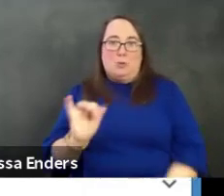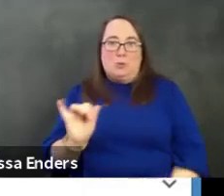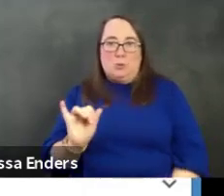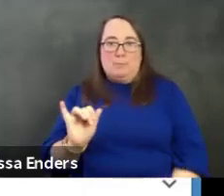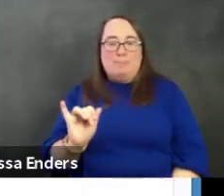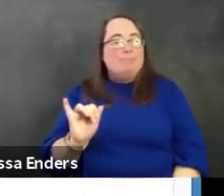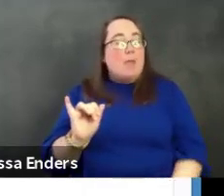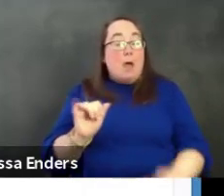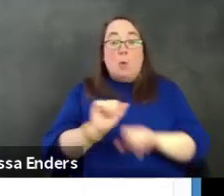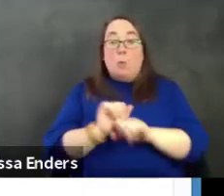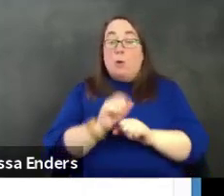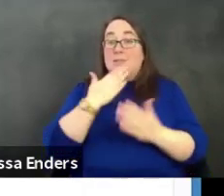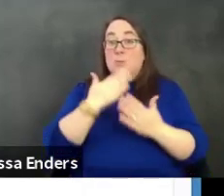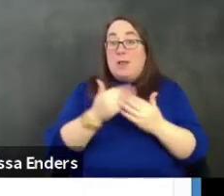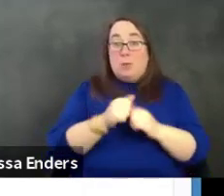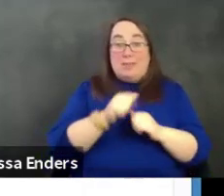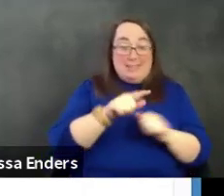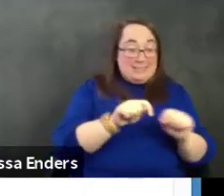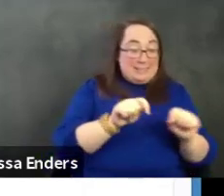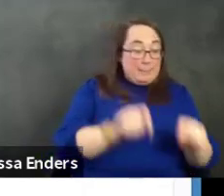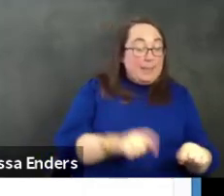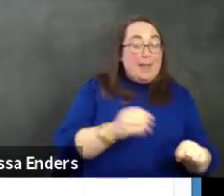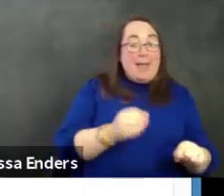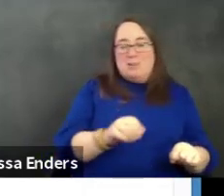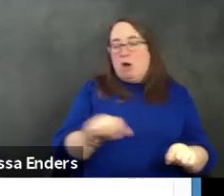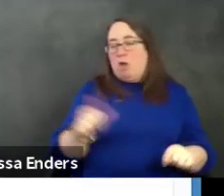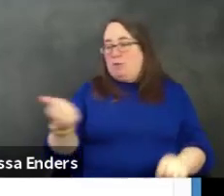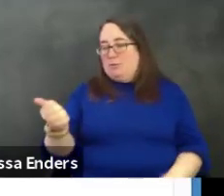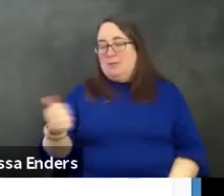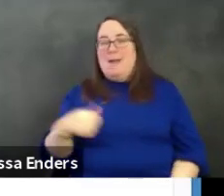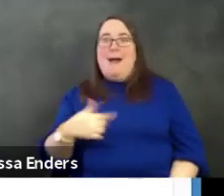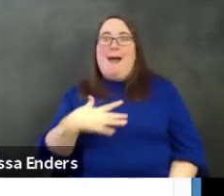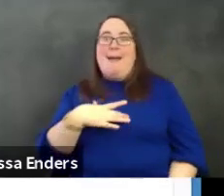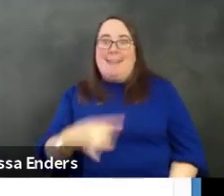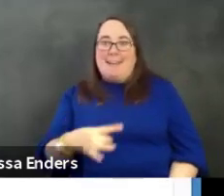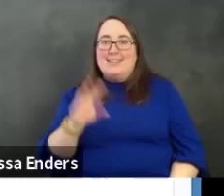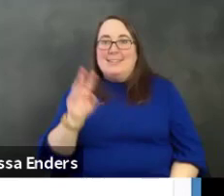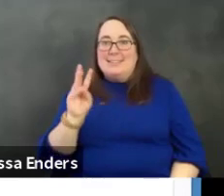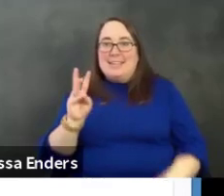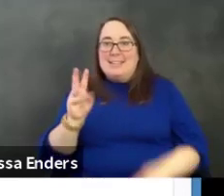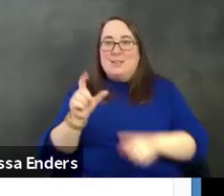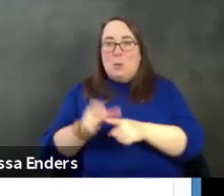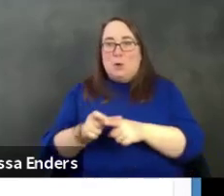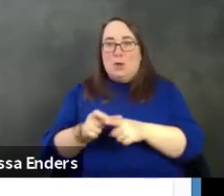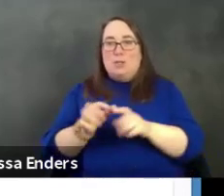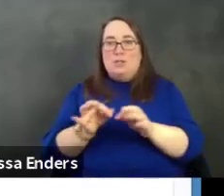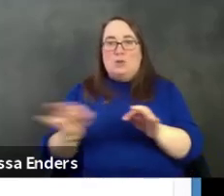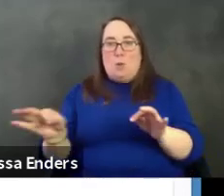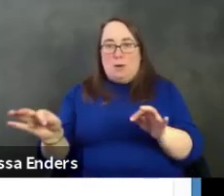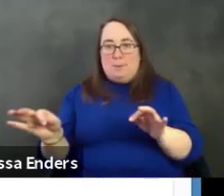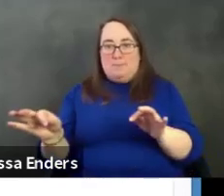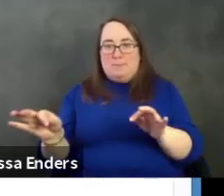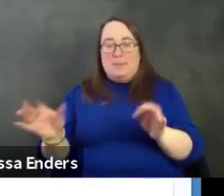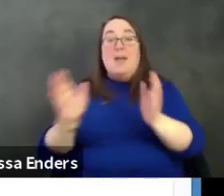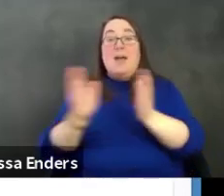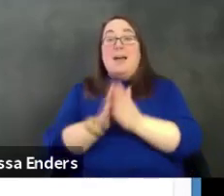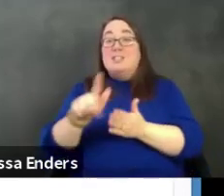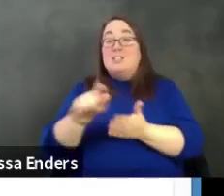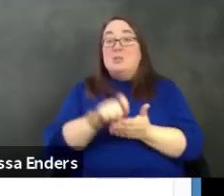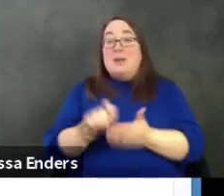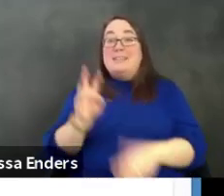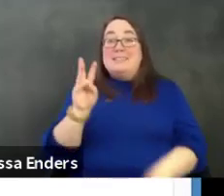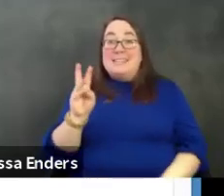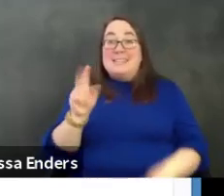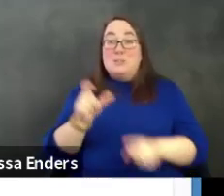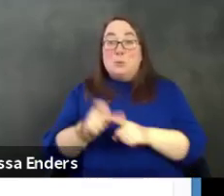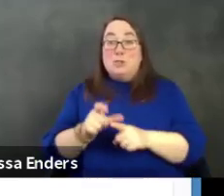templates, including my personal favorite, the 6-word story. Okay, so 6-word story asks that you write 6 words to show